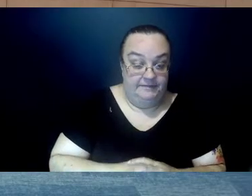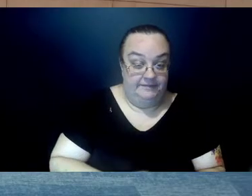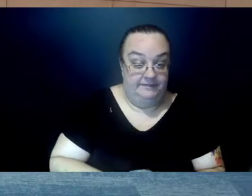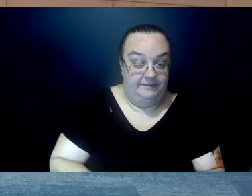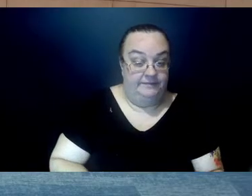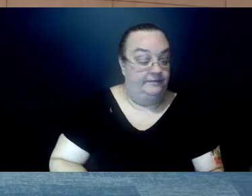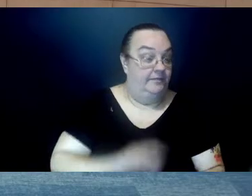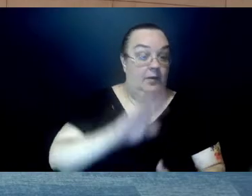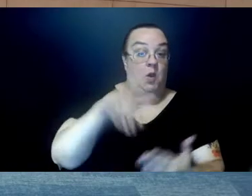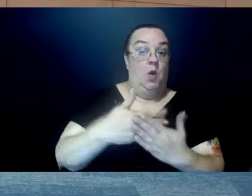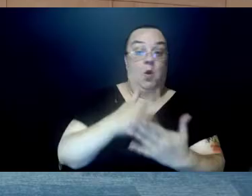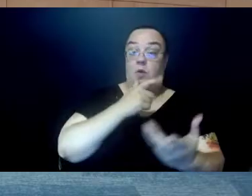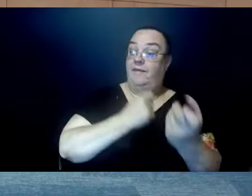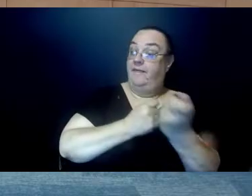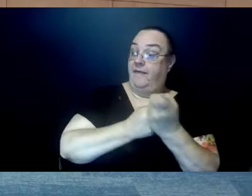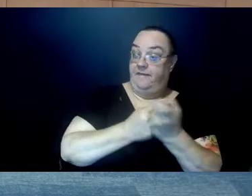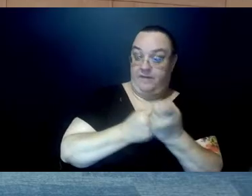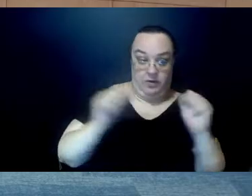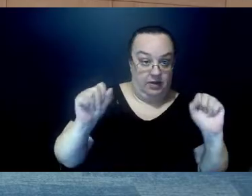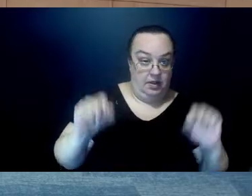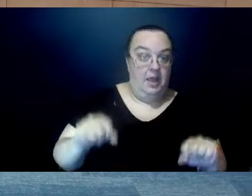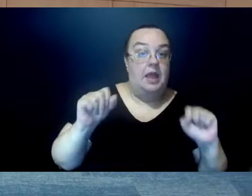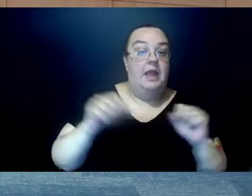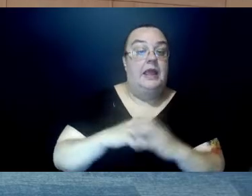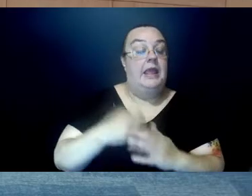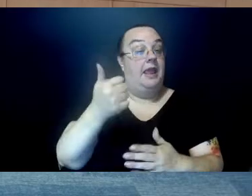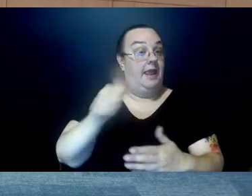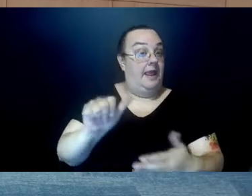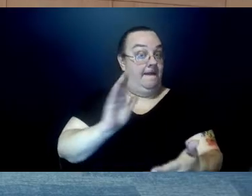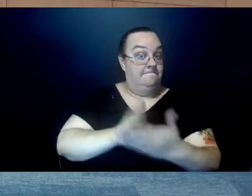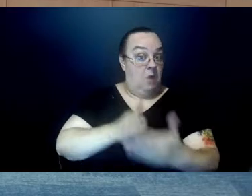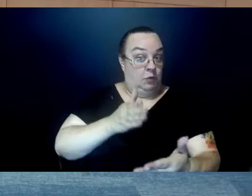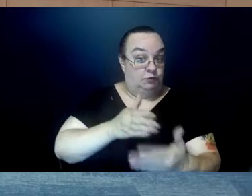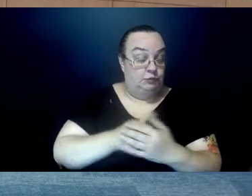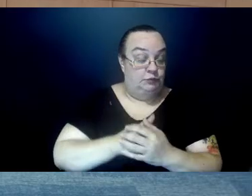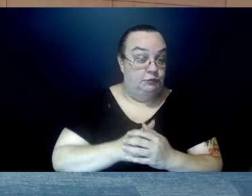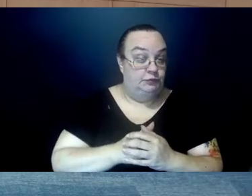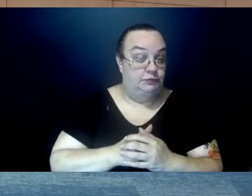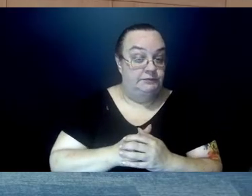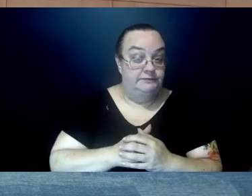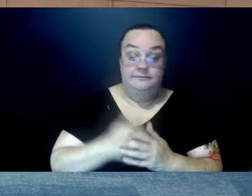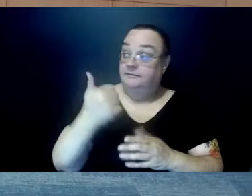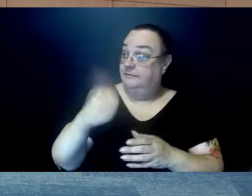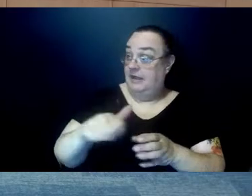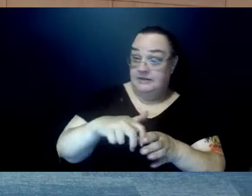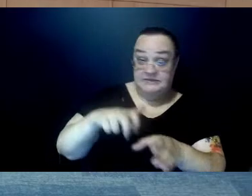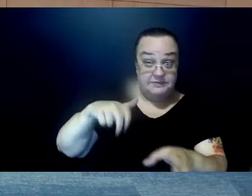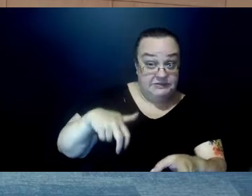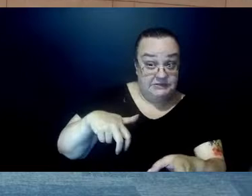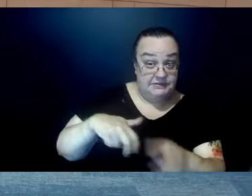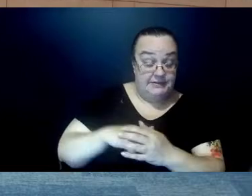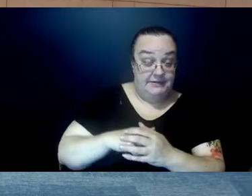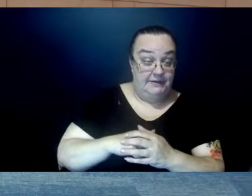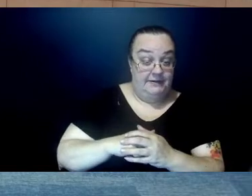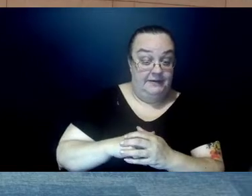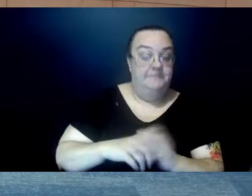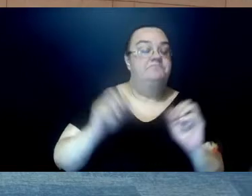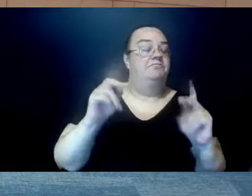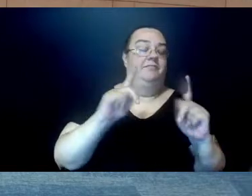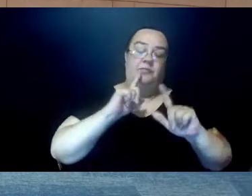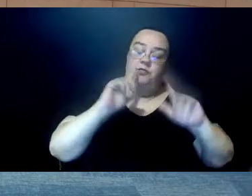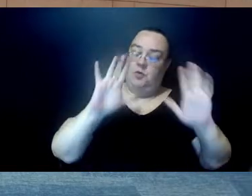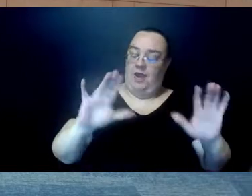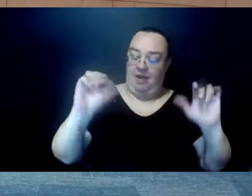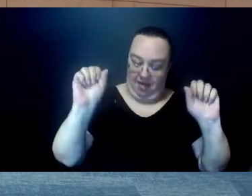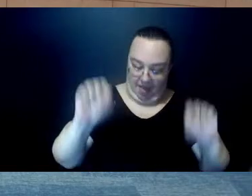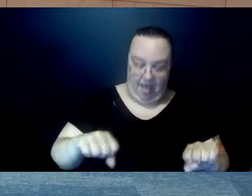All those in favor? Aye. Aye. Any opposed? Any abstentions? Great, the ayes have